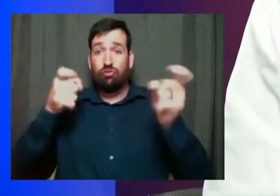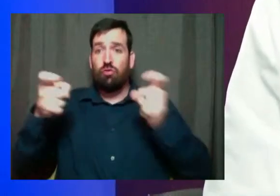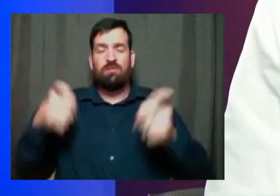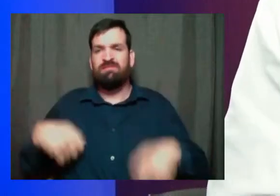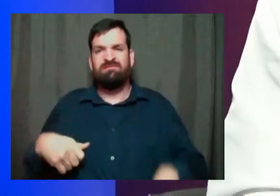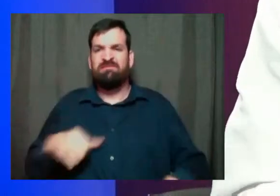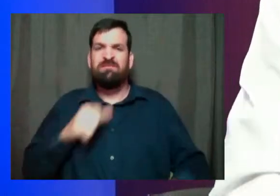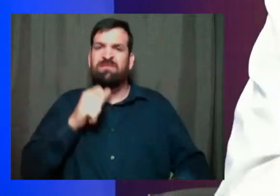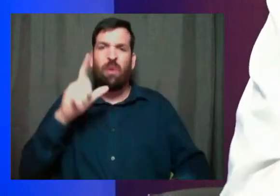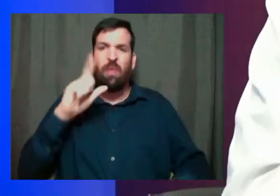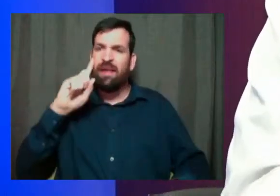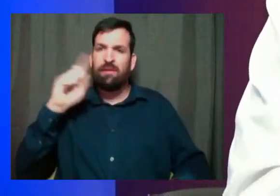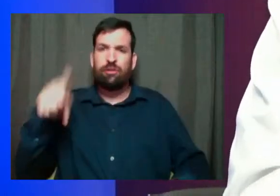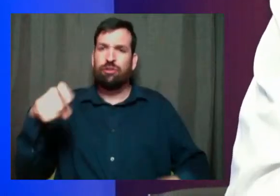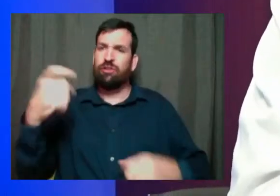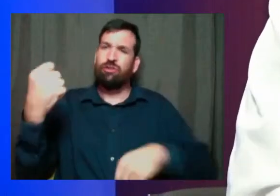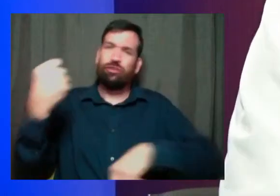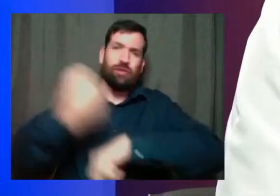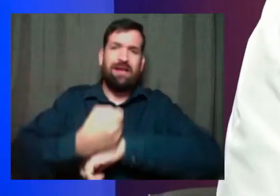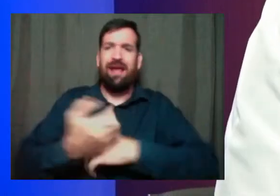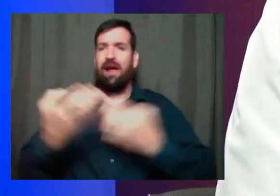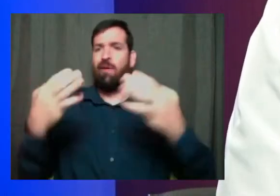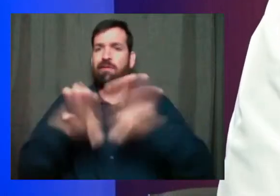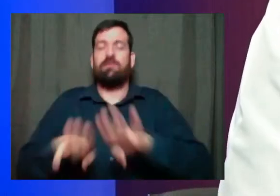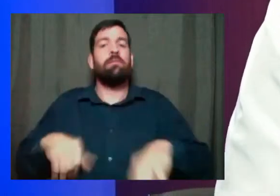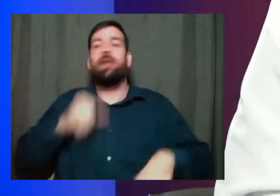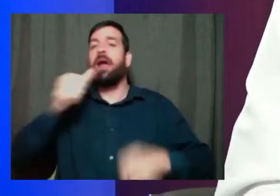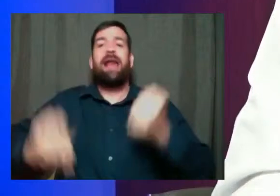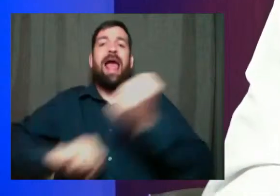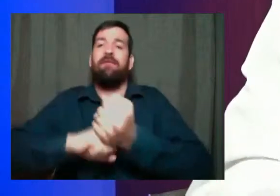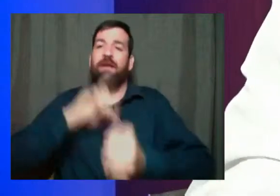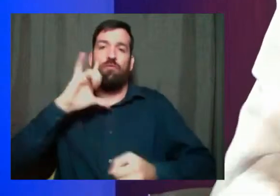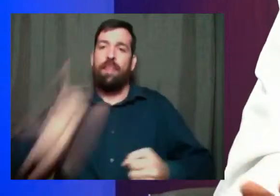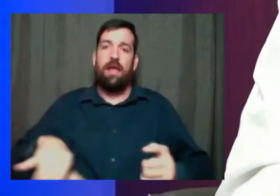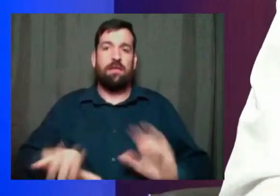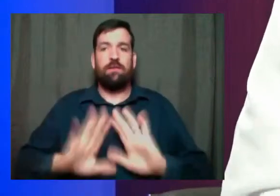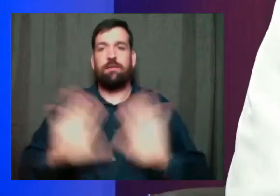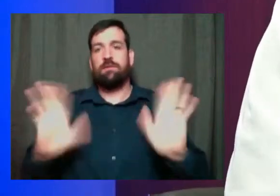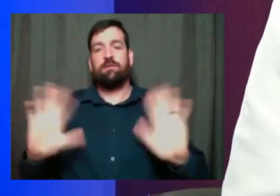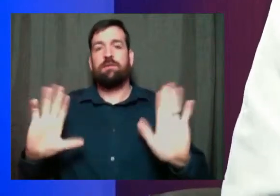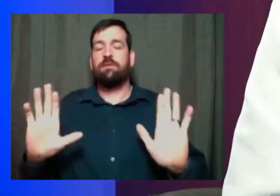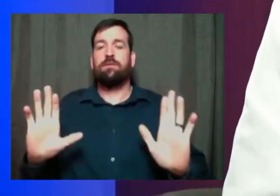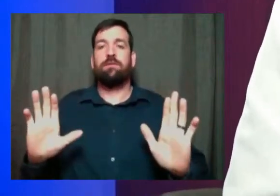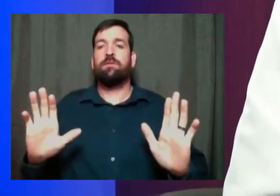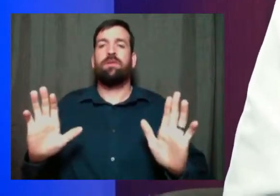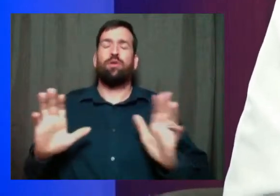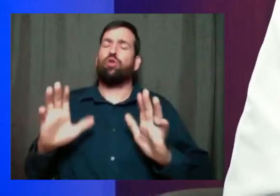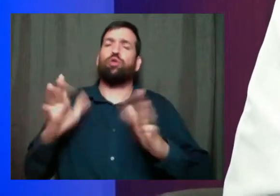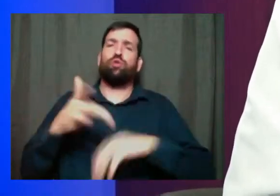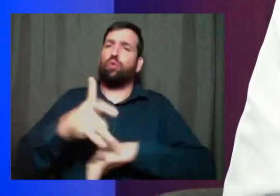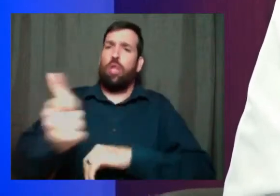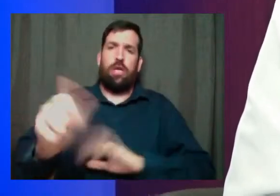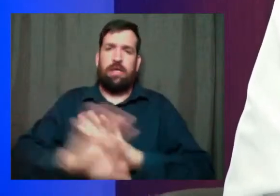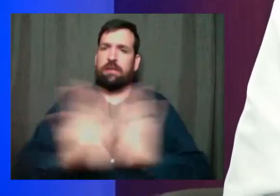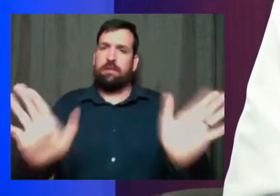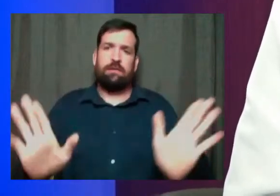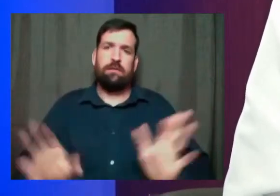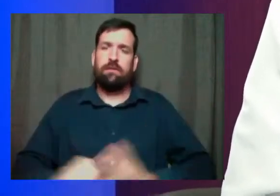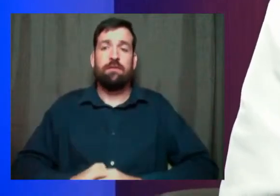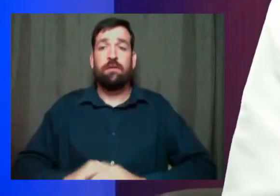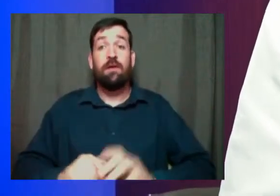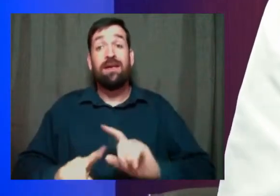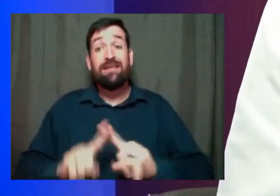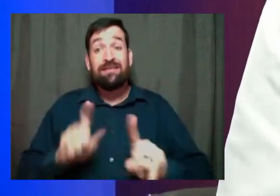social shutdown. I'm not going to advocate for any of that and stuff like that right now. We're way premature, but it's not premature to